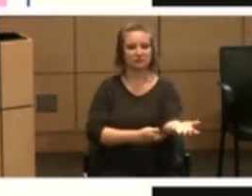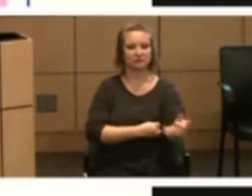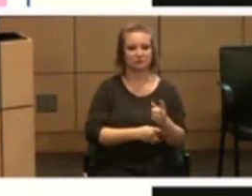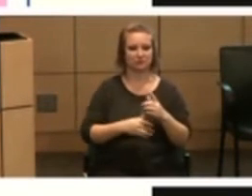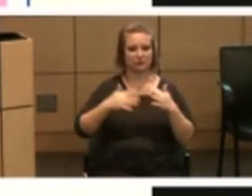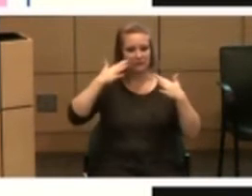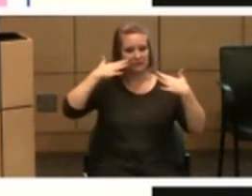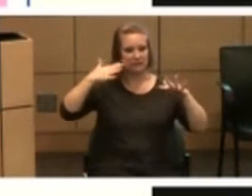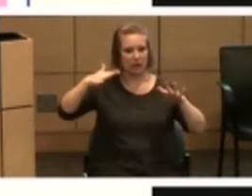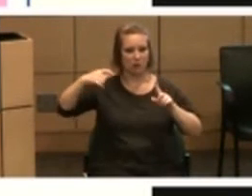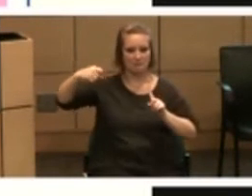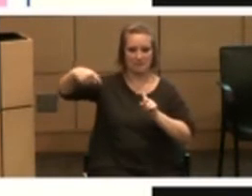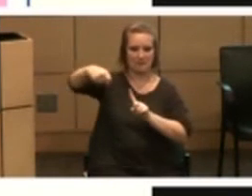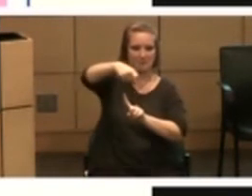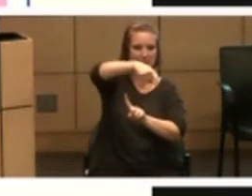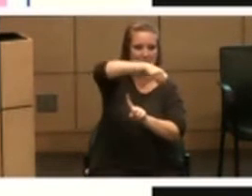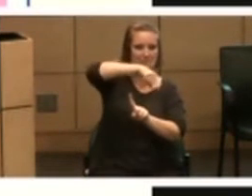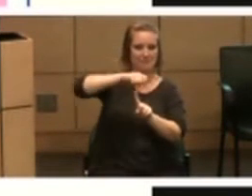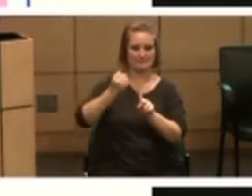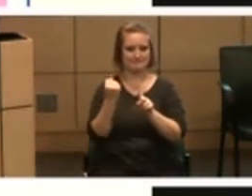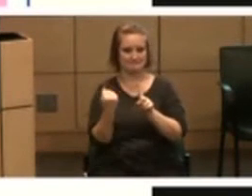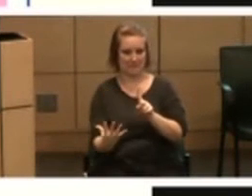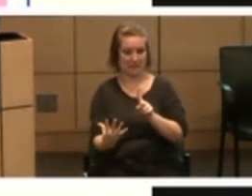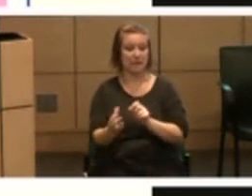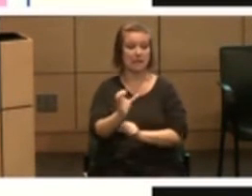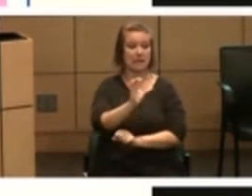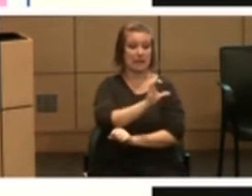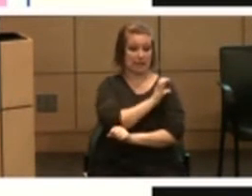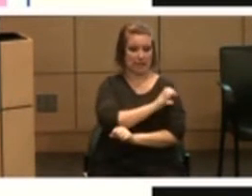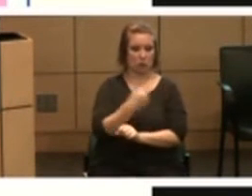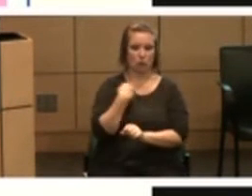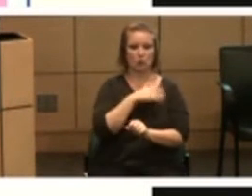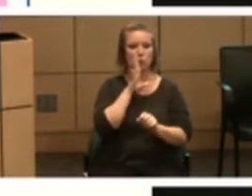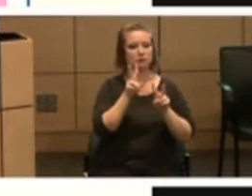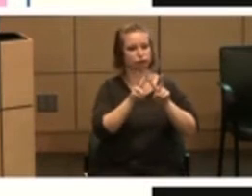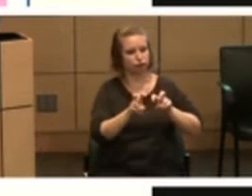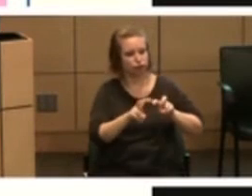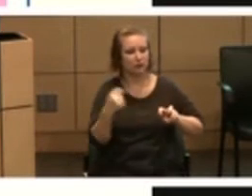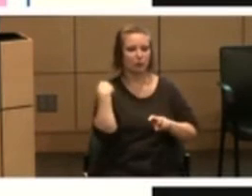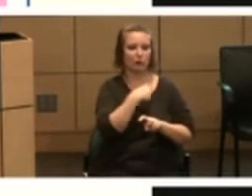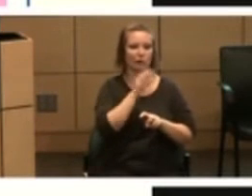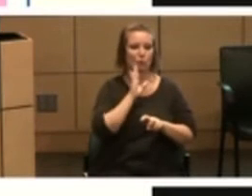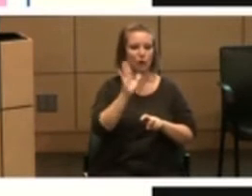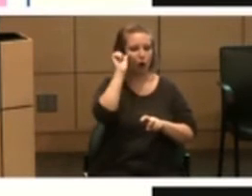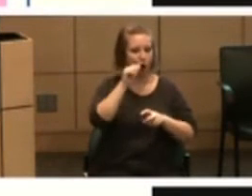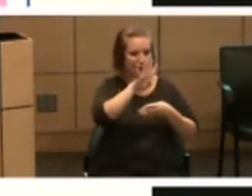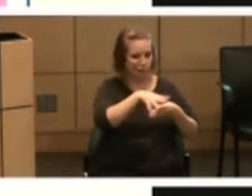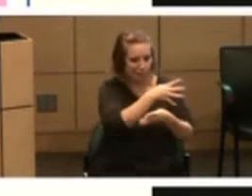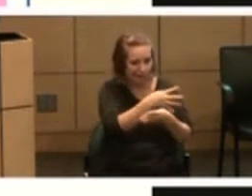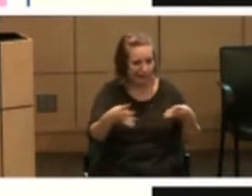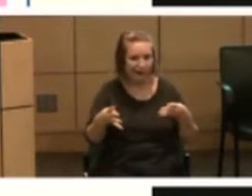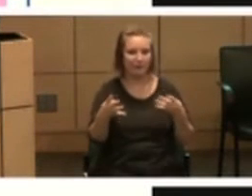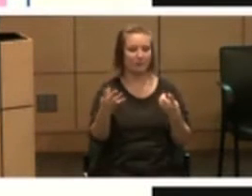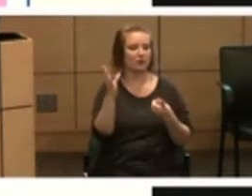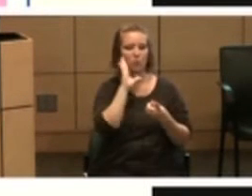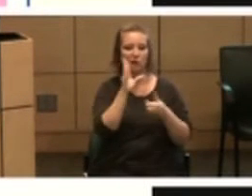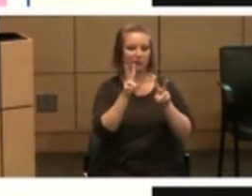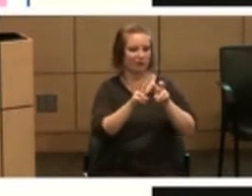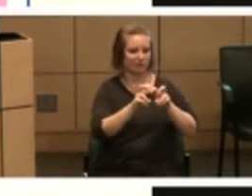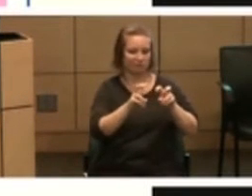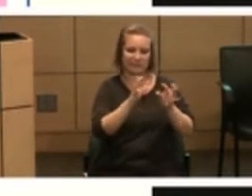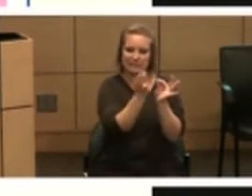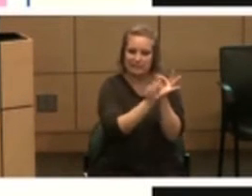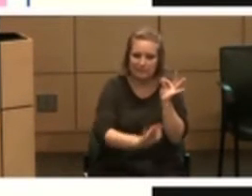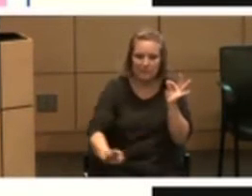common in our environment. So in the clinic, we often assess hearing. We'll do a pure tone audiogram, which assesses really simple pure tones in